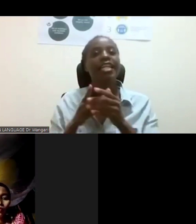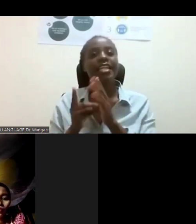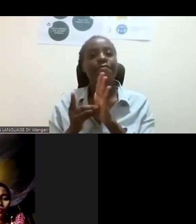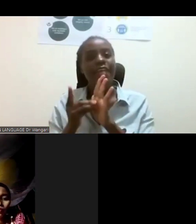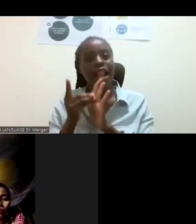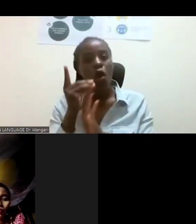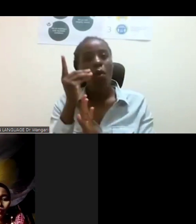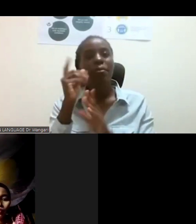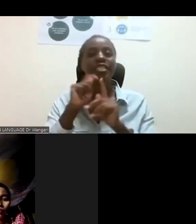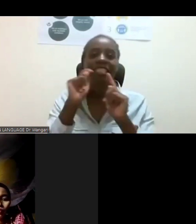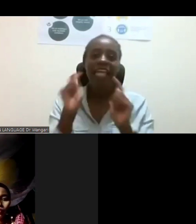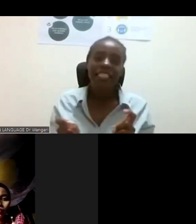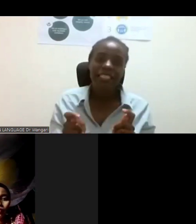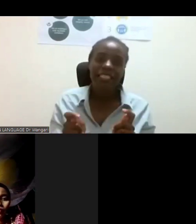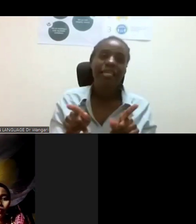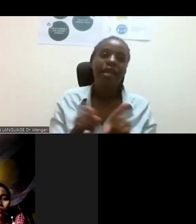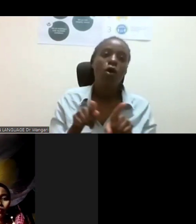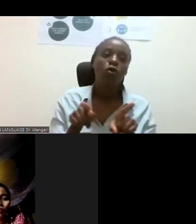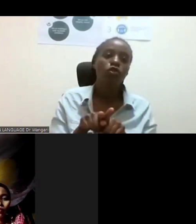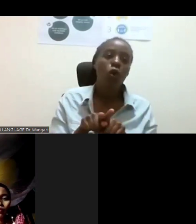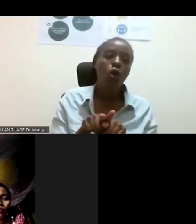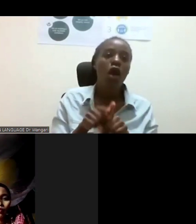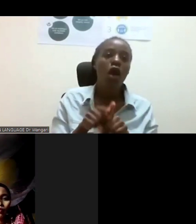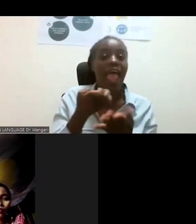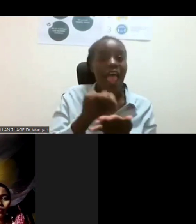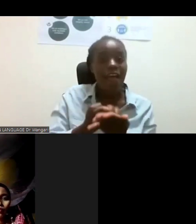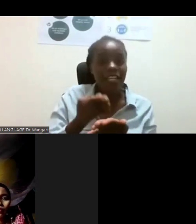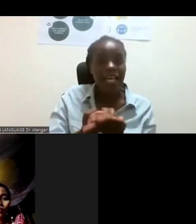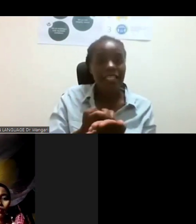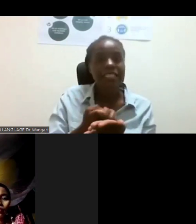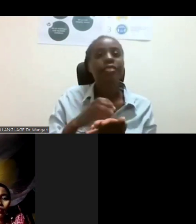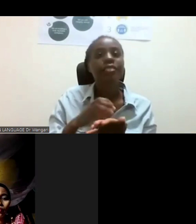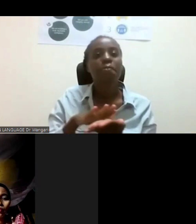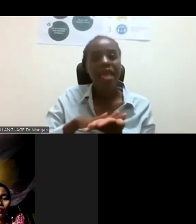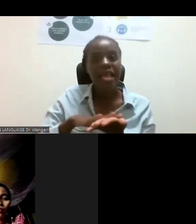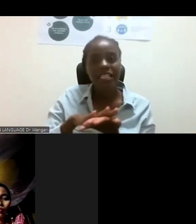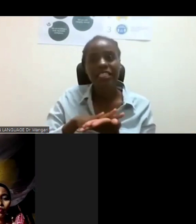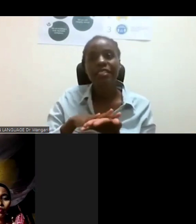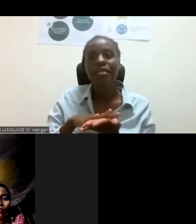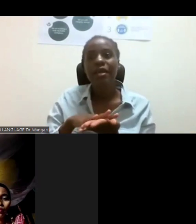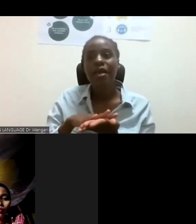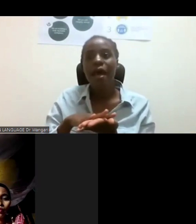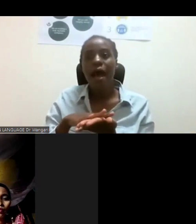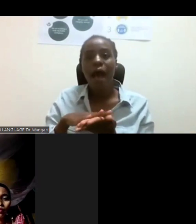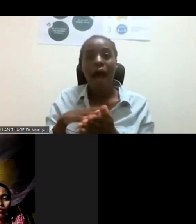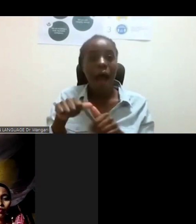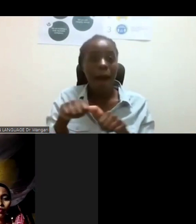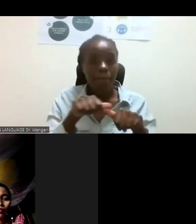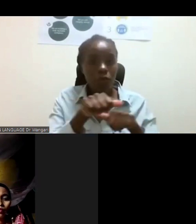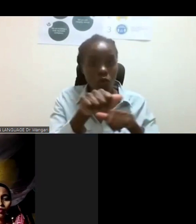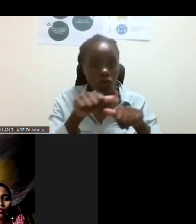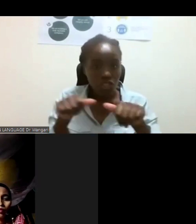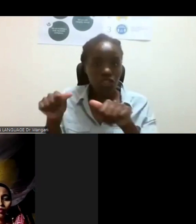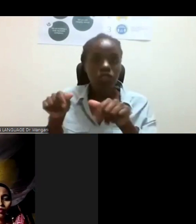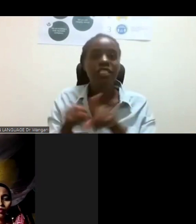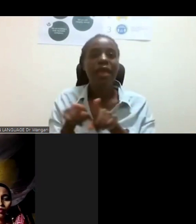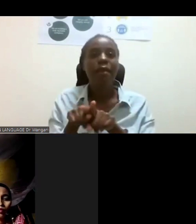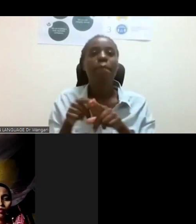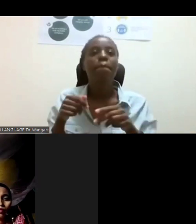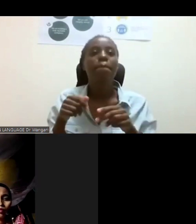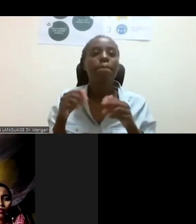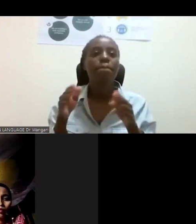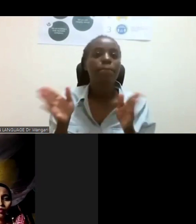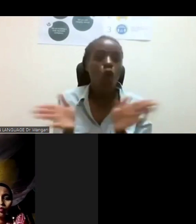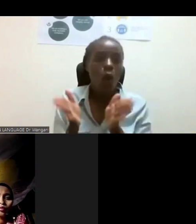integrating evidence-based approaches to strengthen health systems while promoting gender equality and rights. She has more